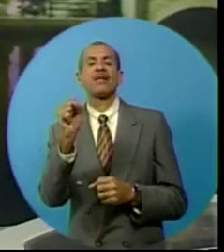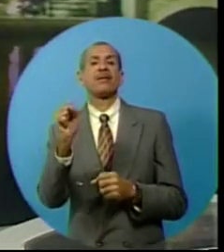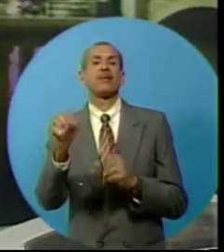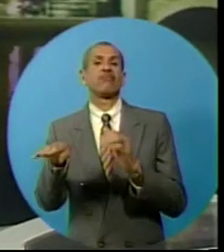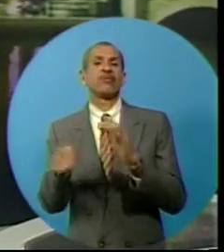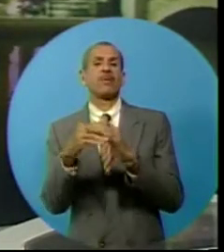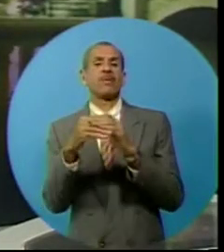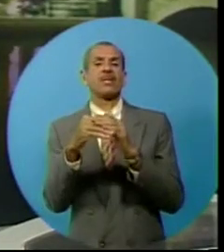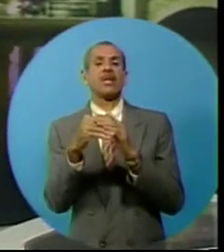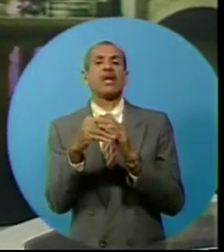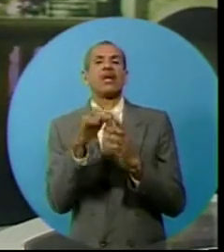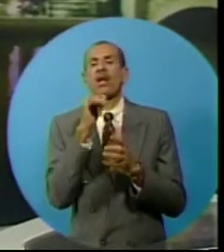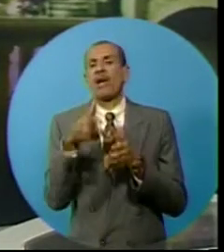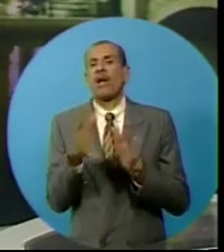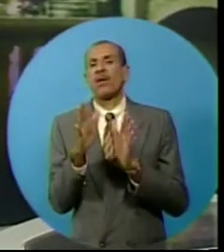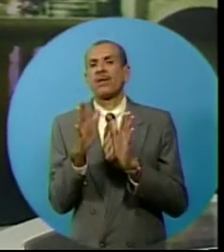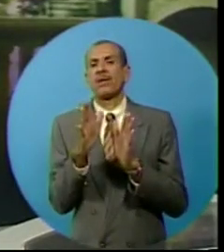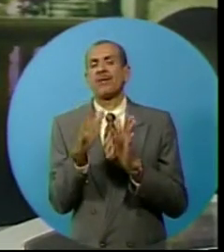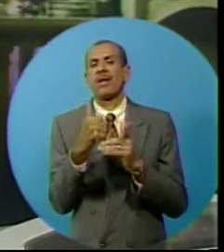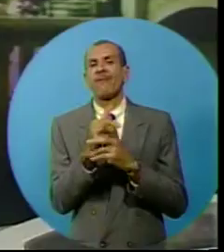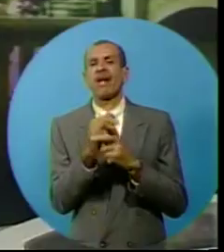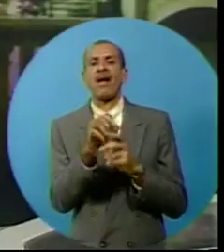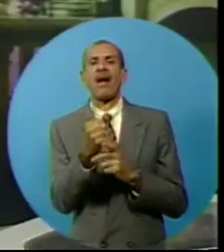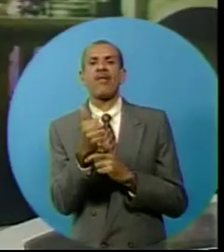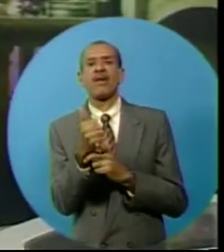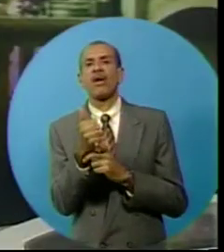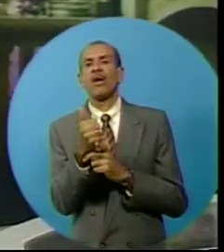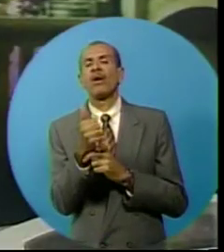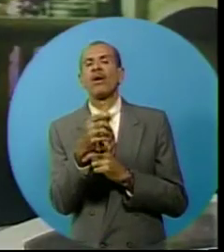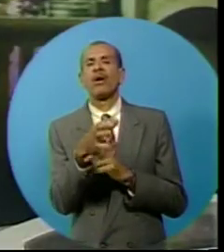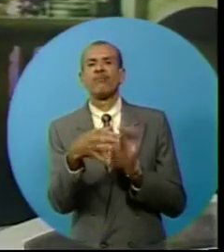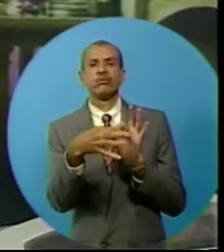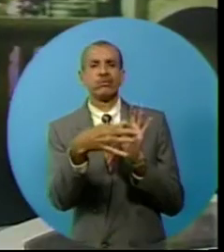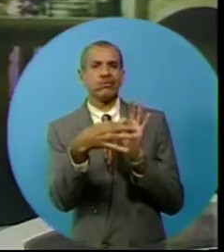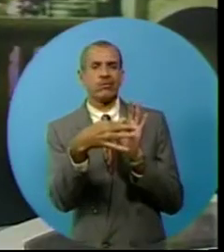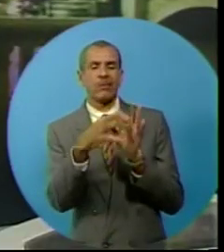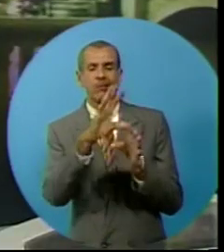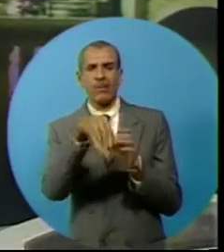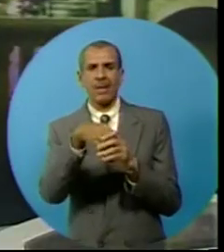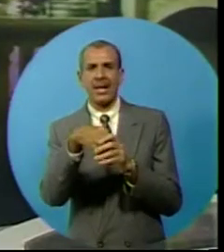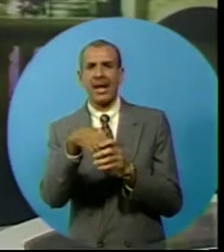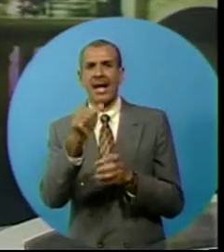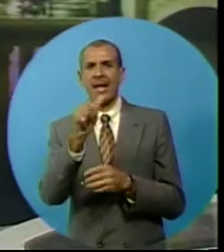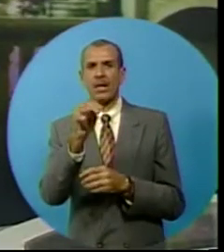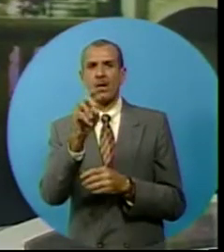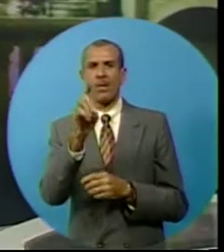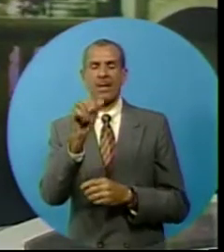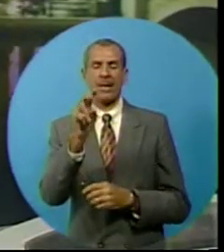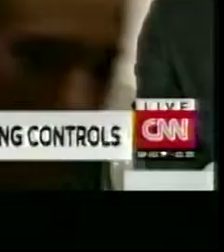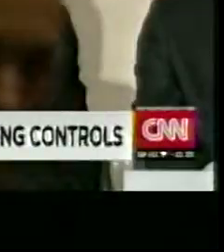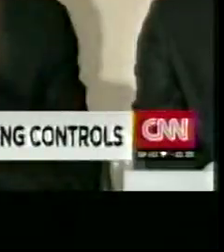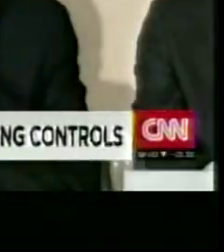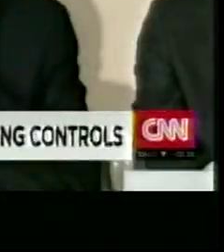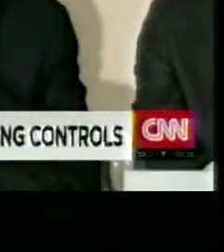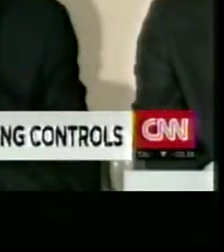effect, prohibits the center from carrying out any WADA-related anti-doping activity. WADA has acted